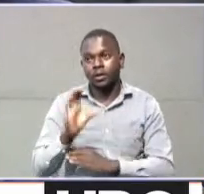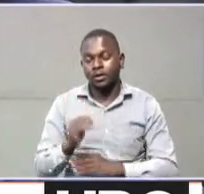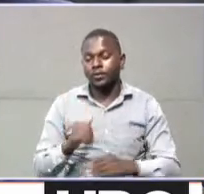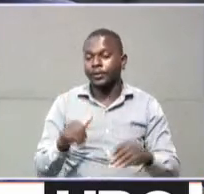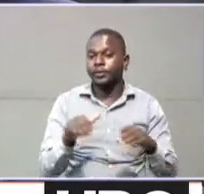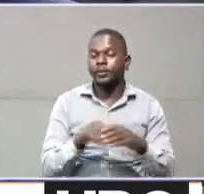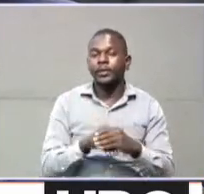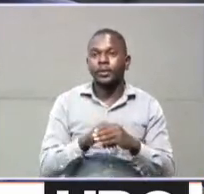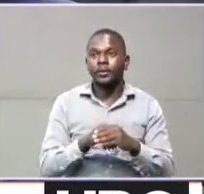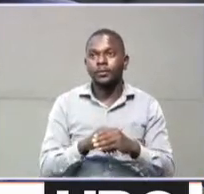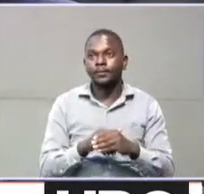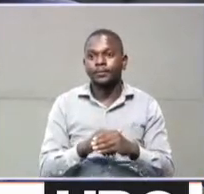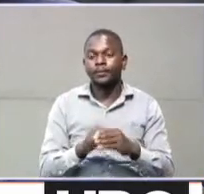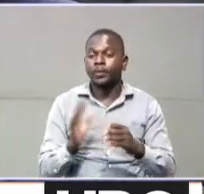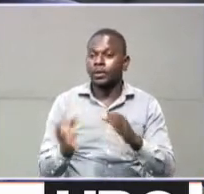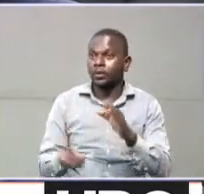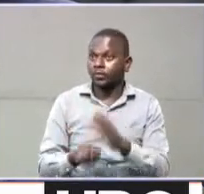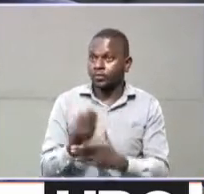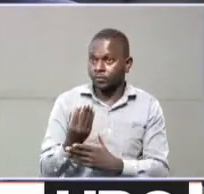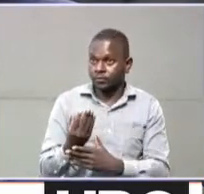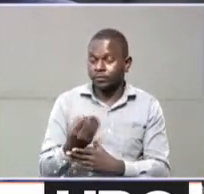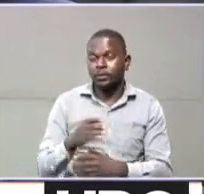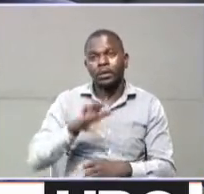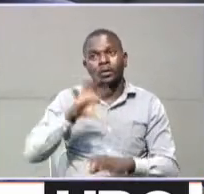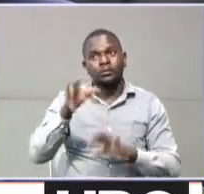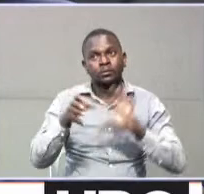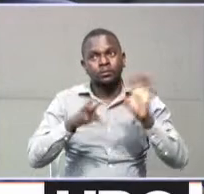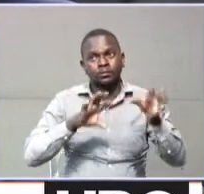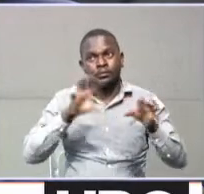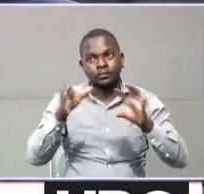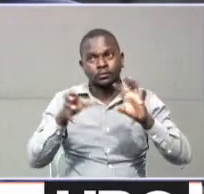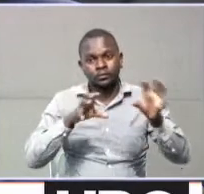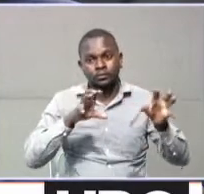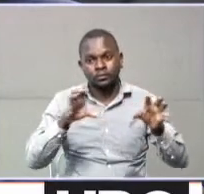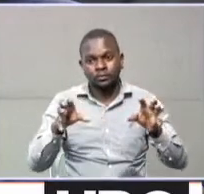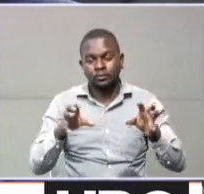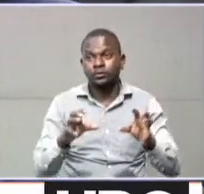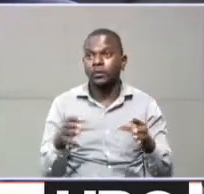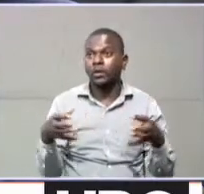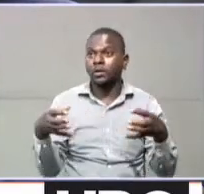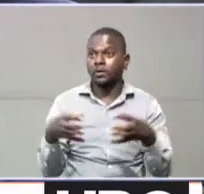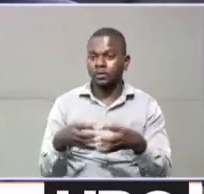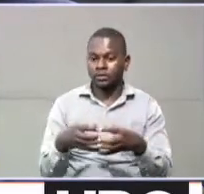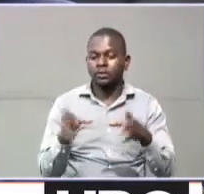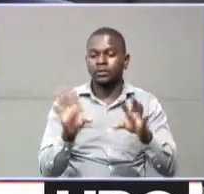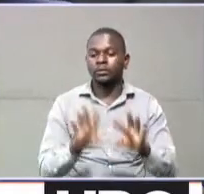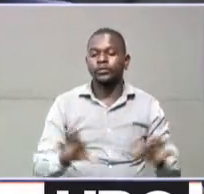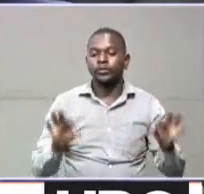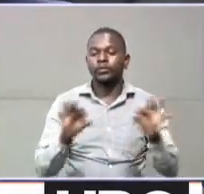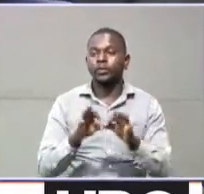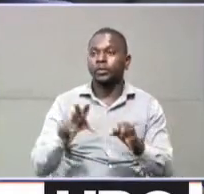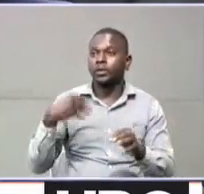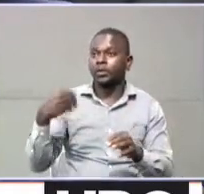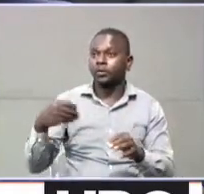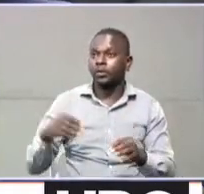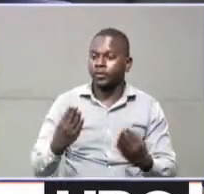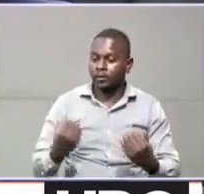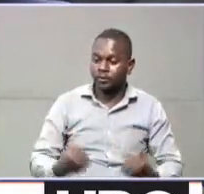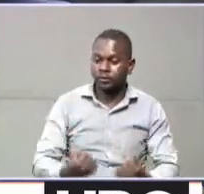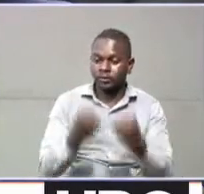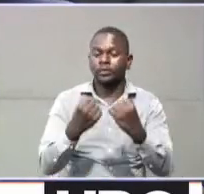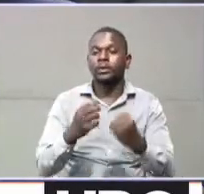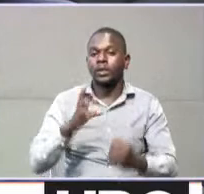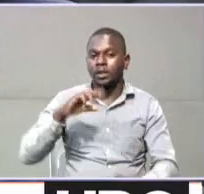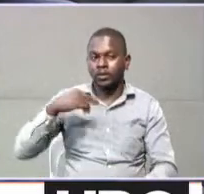members establishment of regional hubs and provision of nasa equipment for disaster